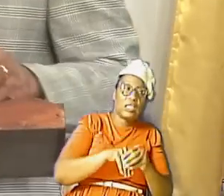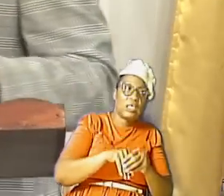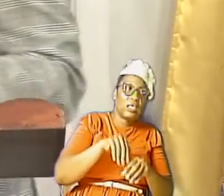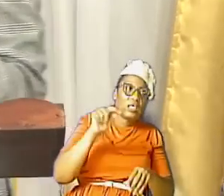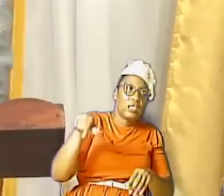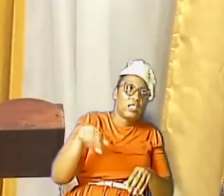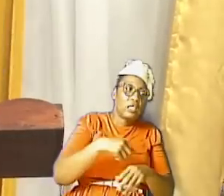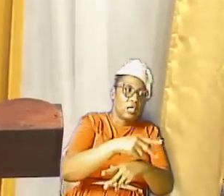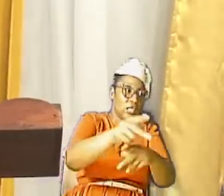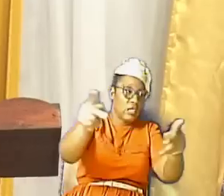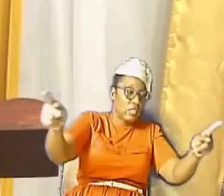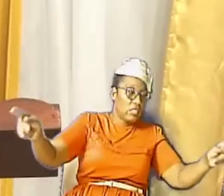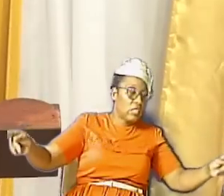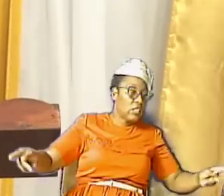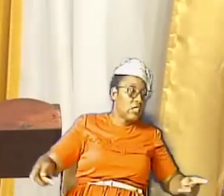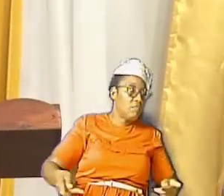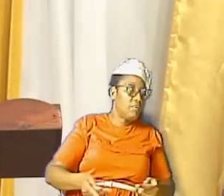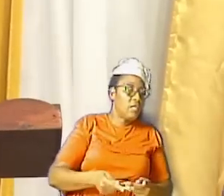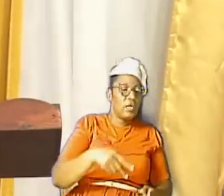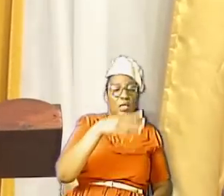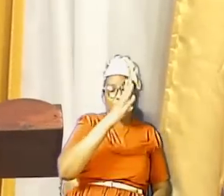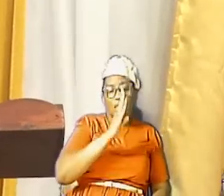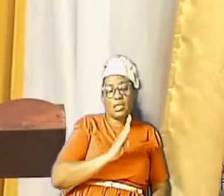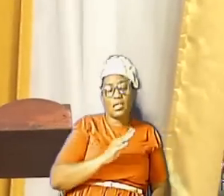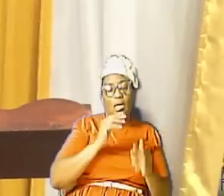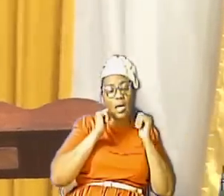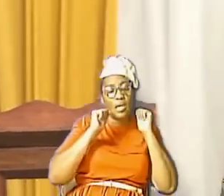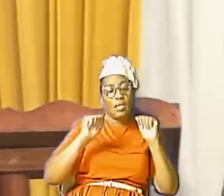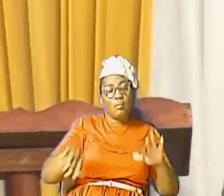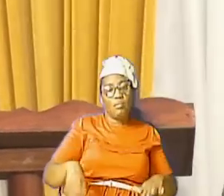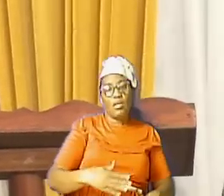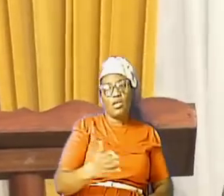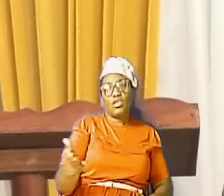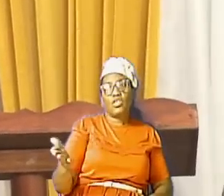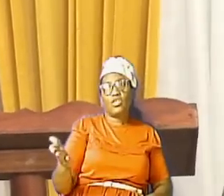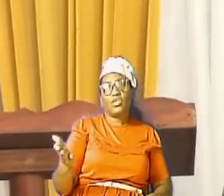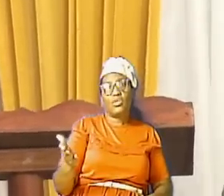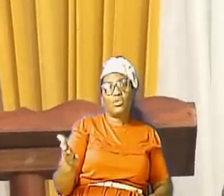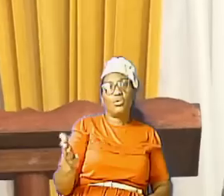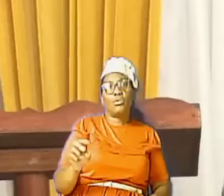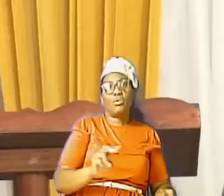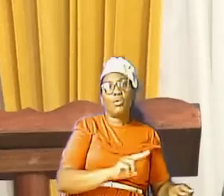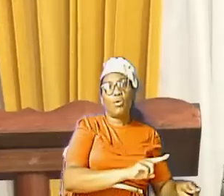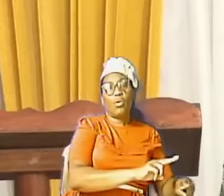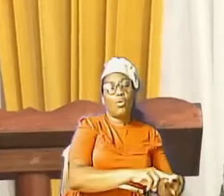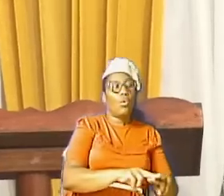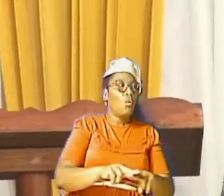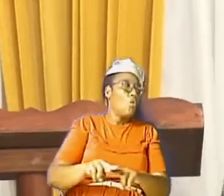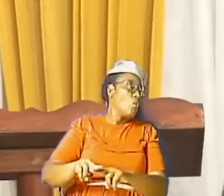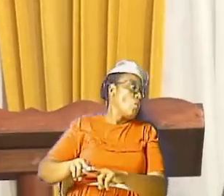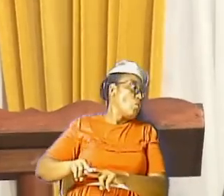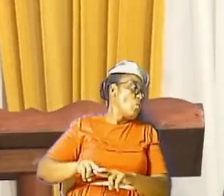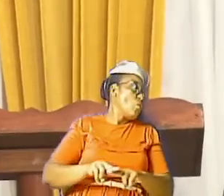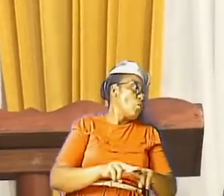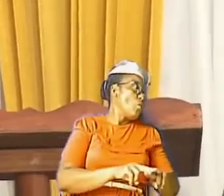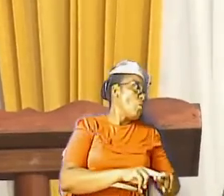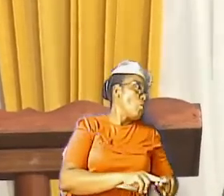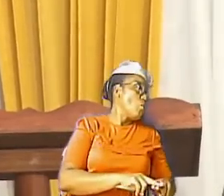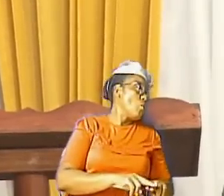God. God bless you. God bless you. Those who are standing, you may be seated in the precious name of the